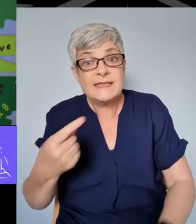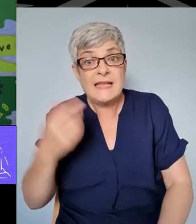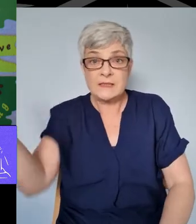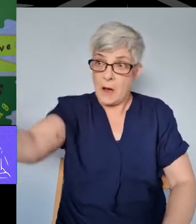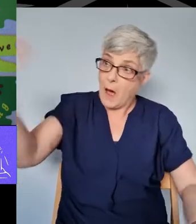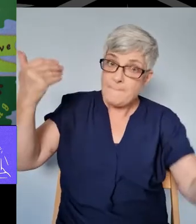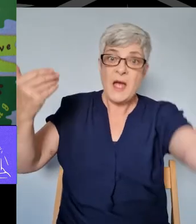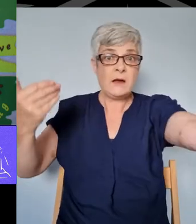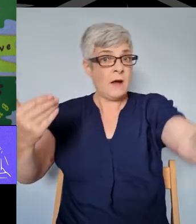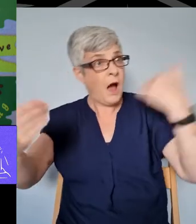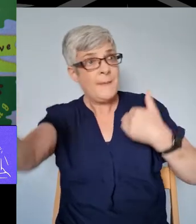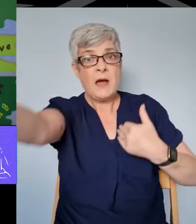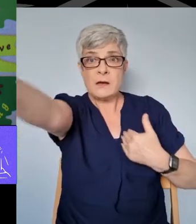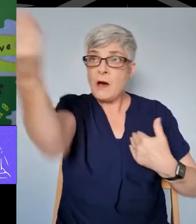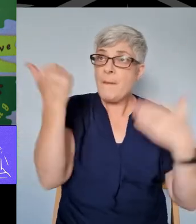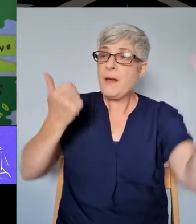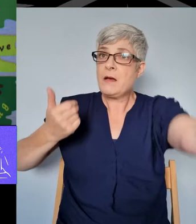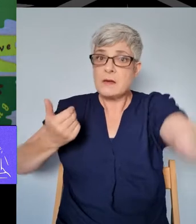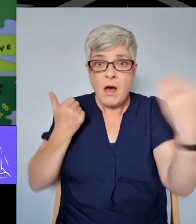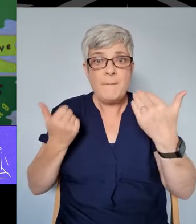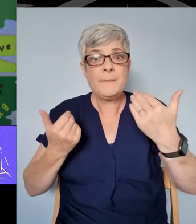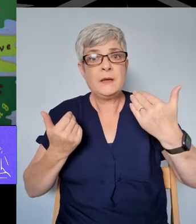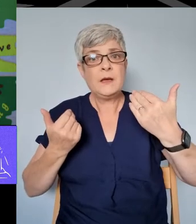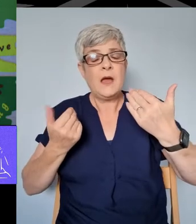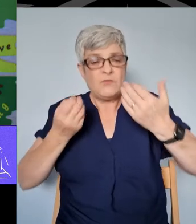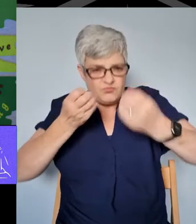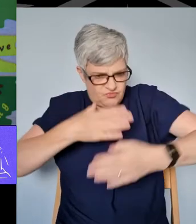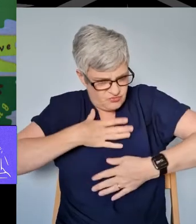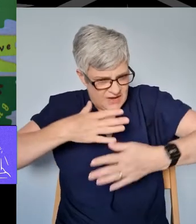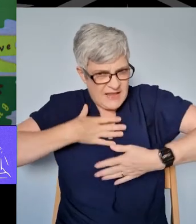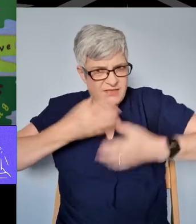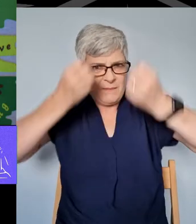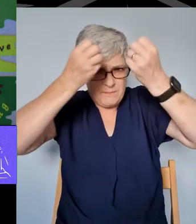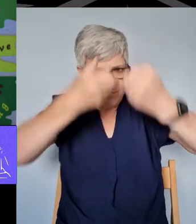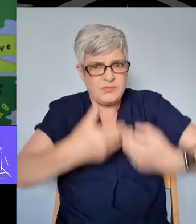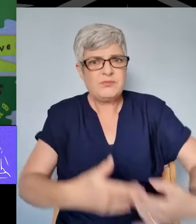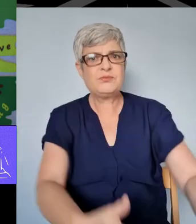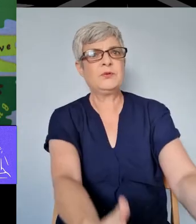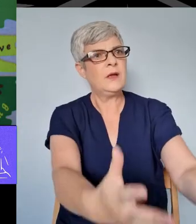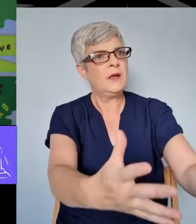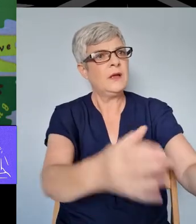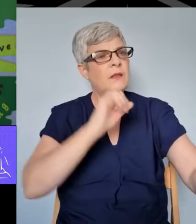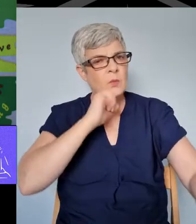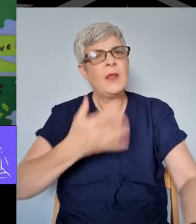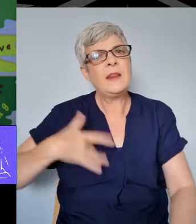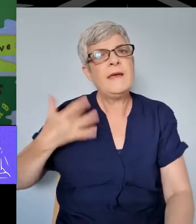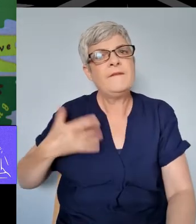Come, breath, from the four winds, and breathe into these slain, that they may live.'"